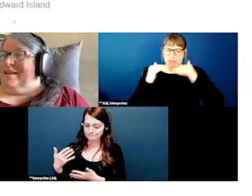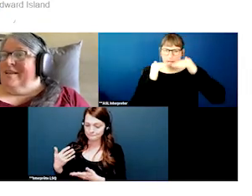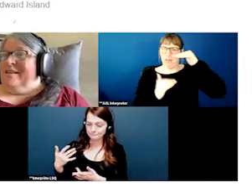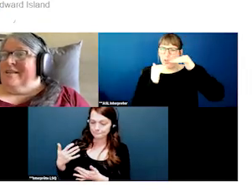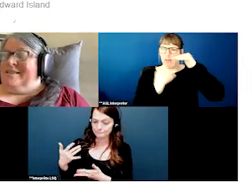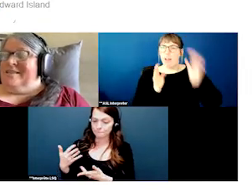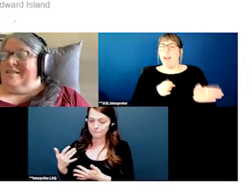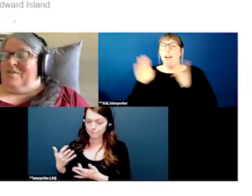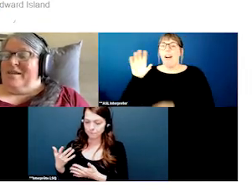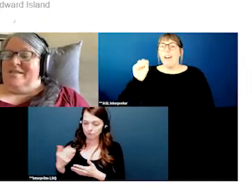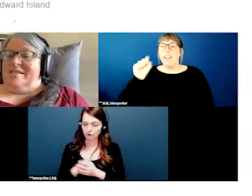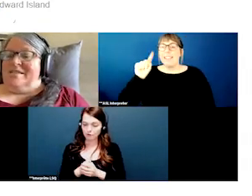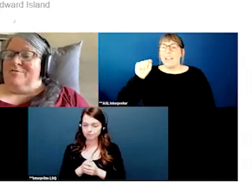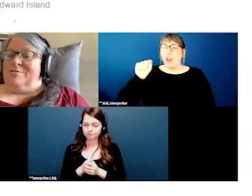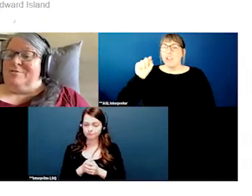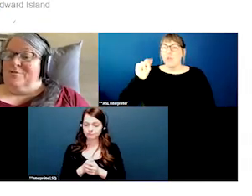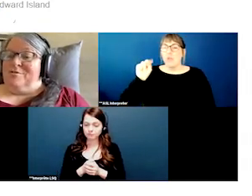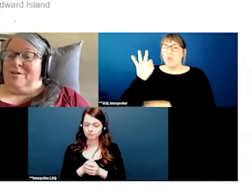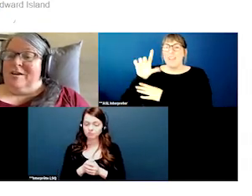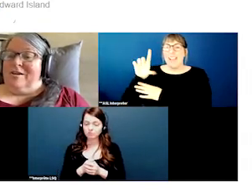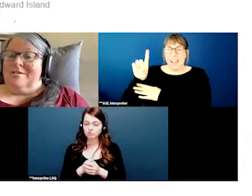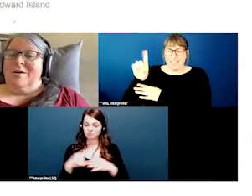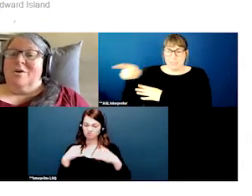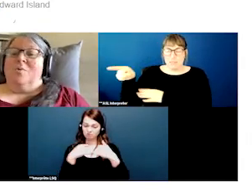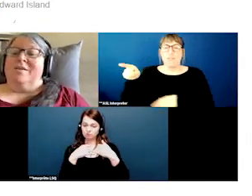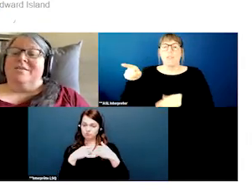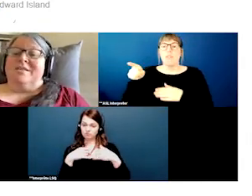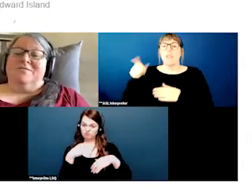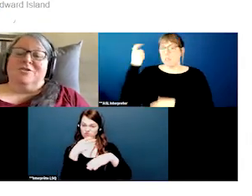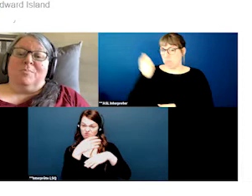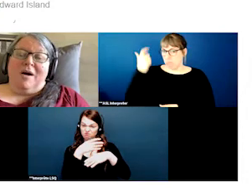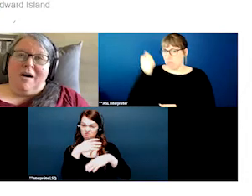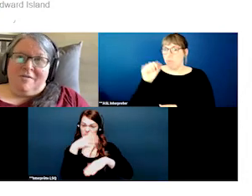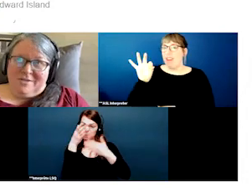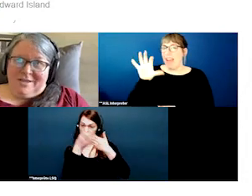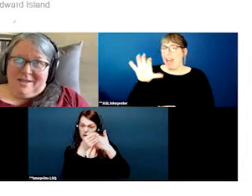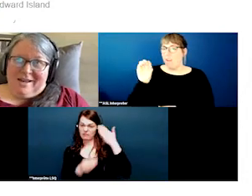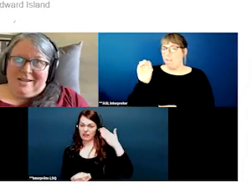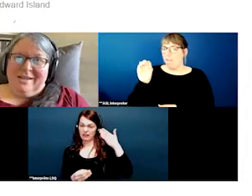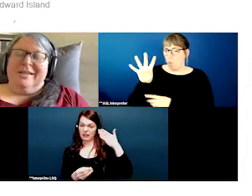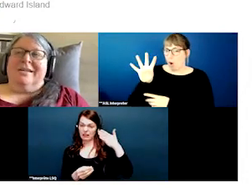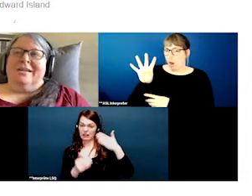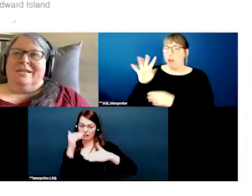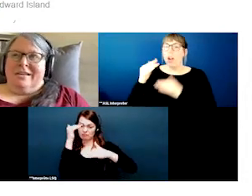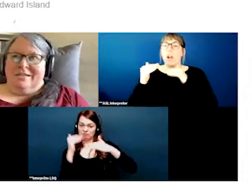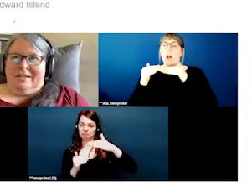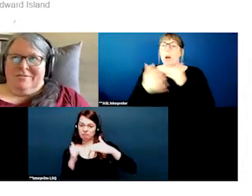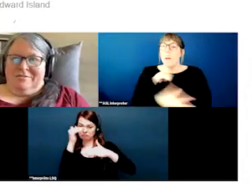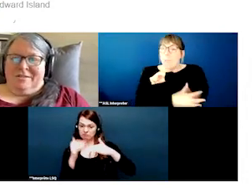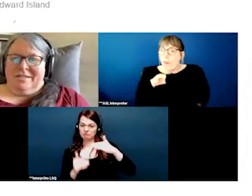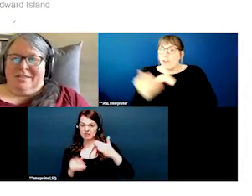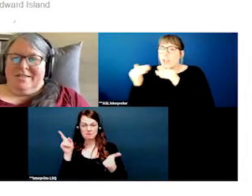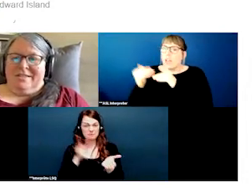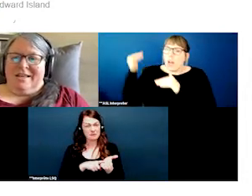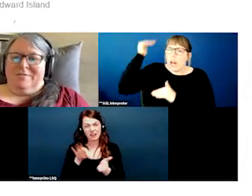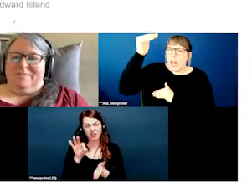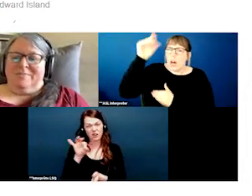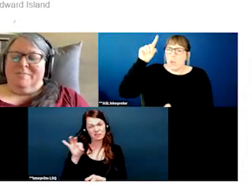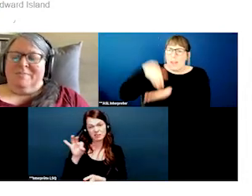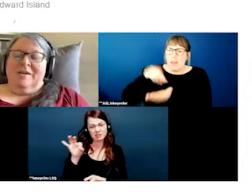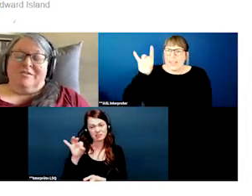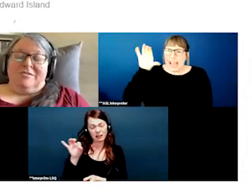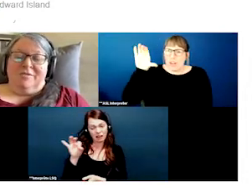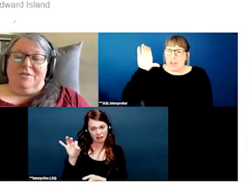the assistance rate is $904, whereas the official poverty line is